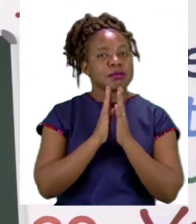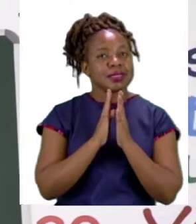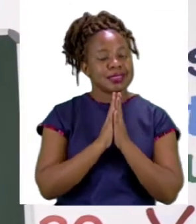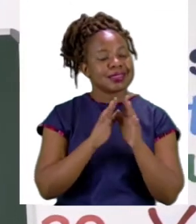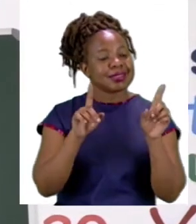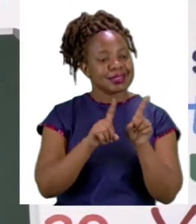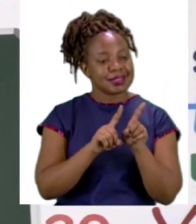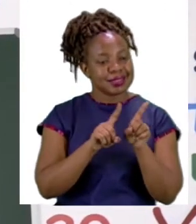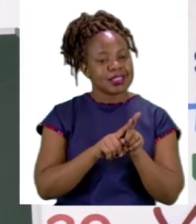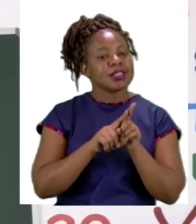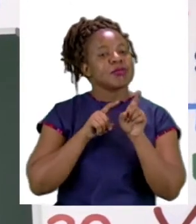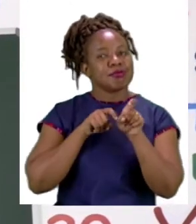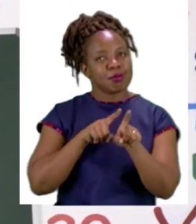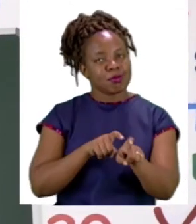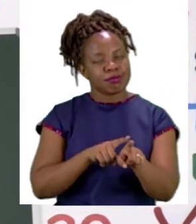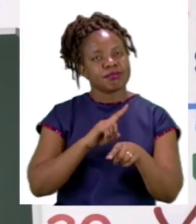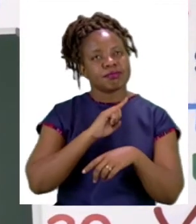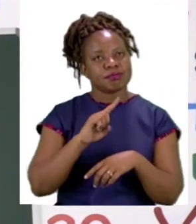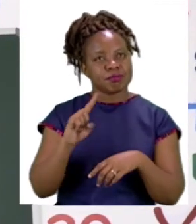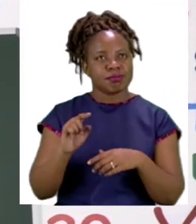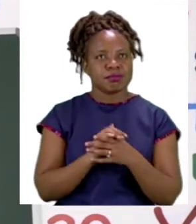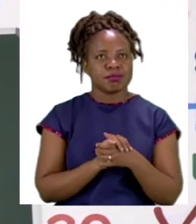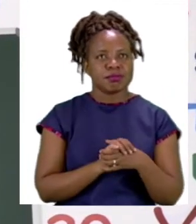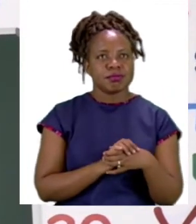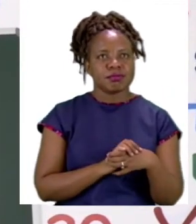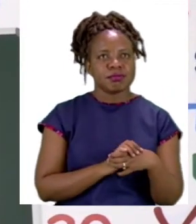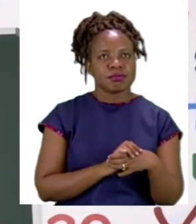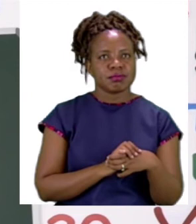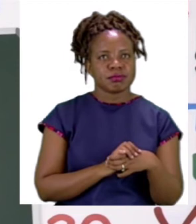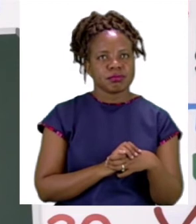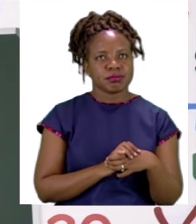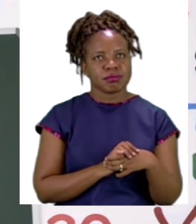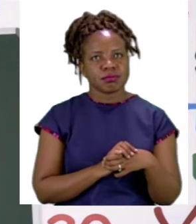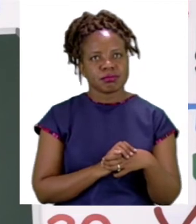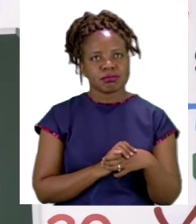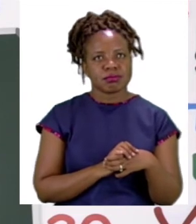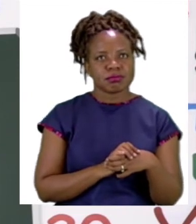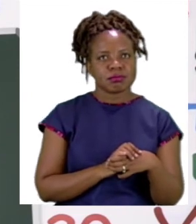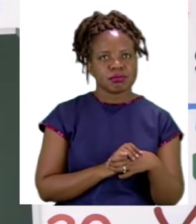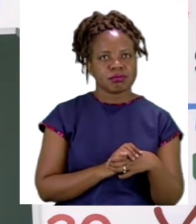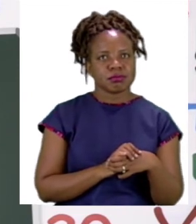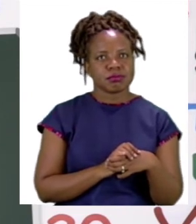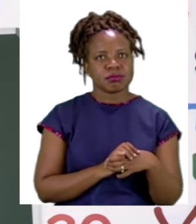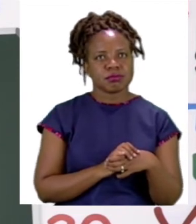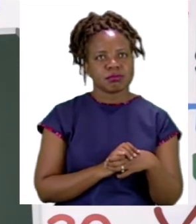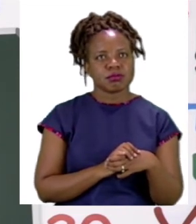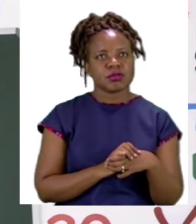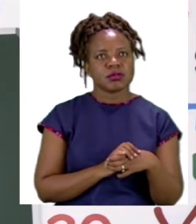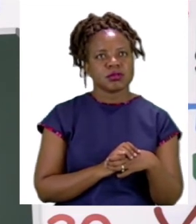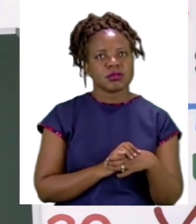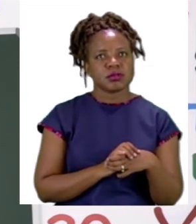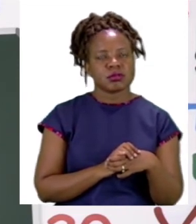make 8 sentences, but with me, you are only going to make a few. So we're going to start with our